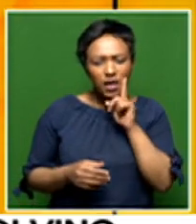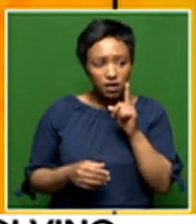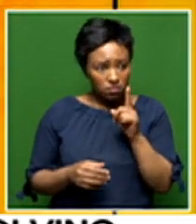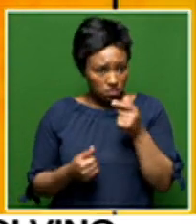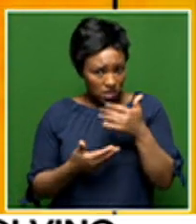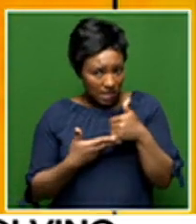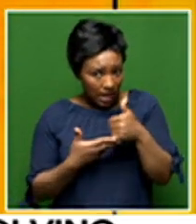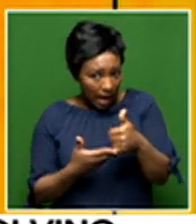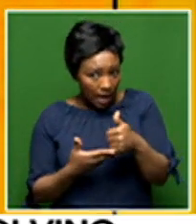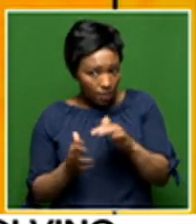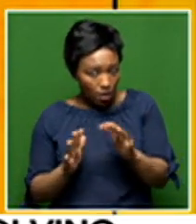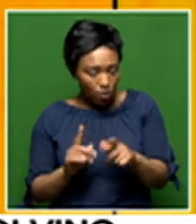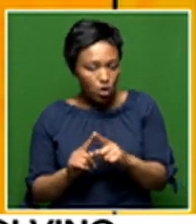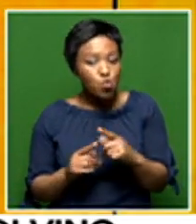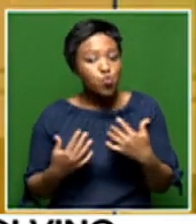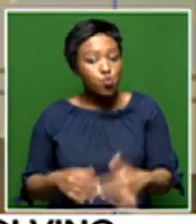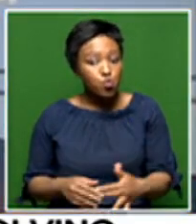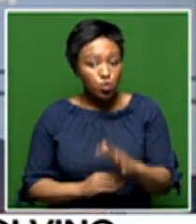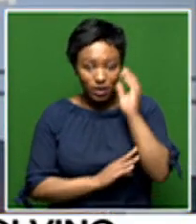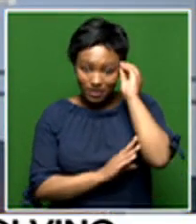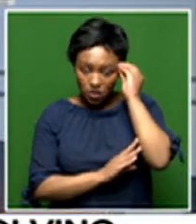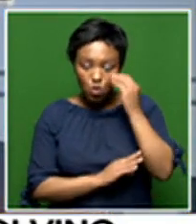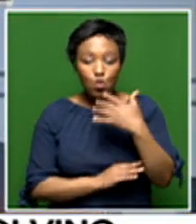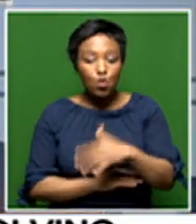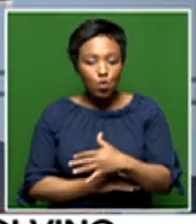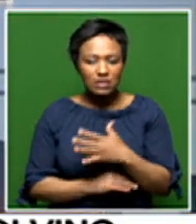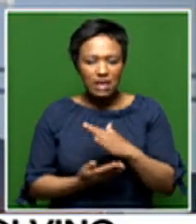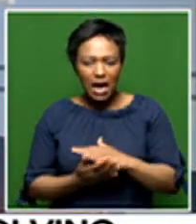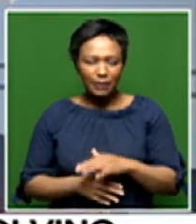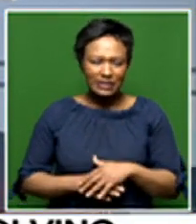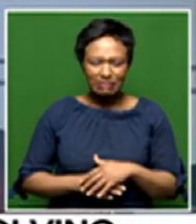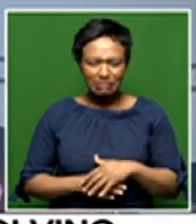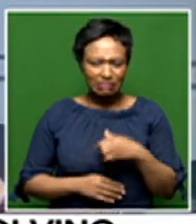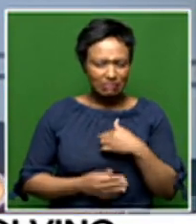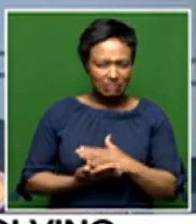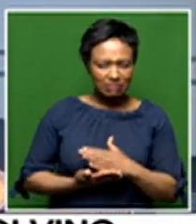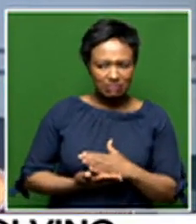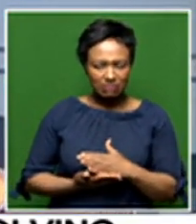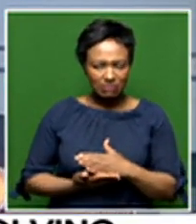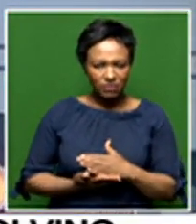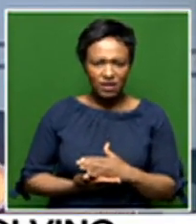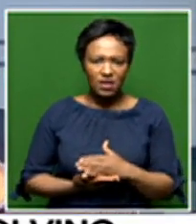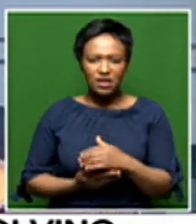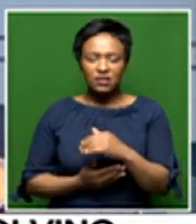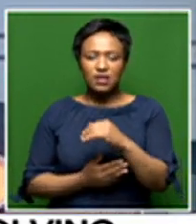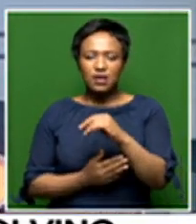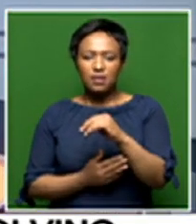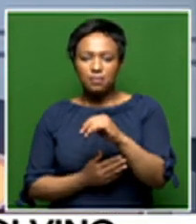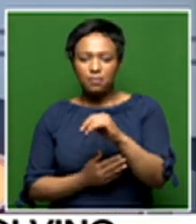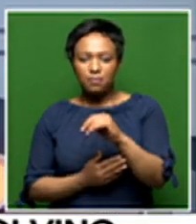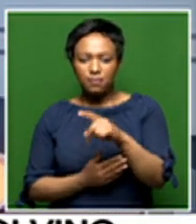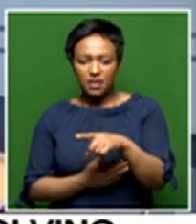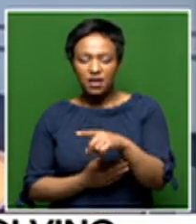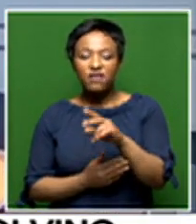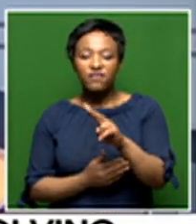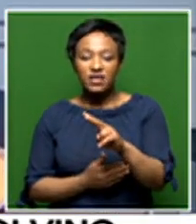in fact help. So it's quite interesting. I mean, there's just so much doubt around this. And also that BCG, I'm seeing a report saying that it does